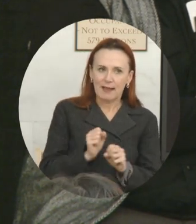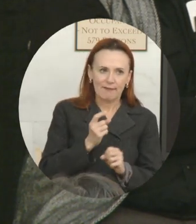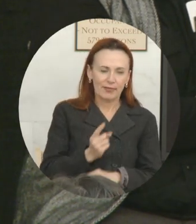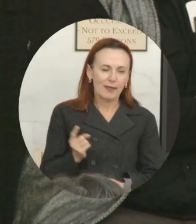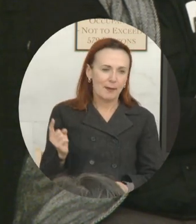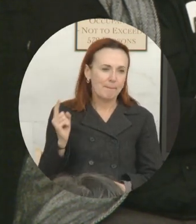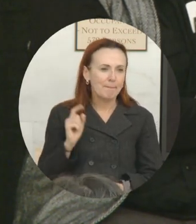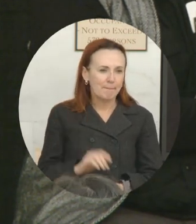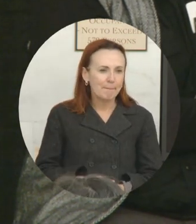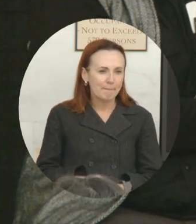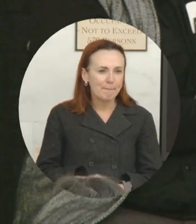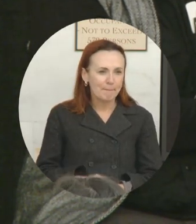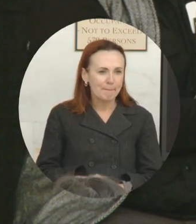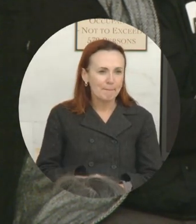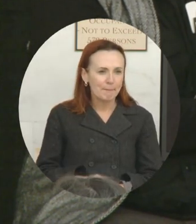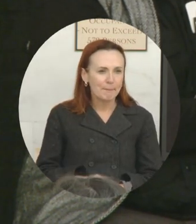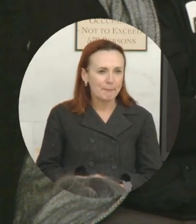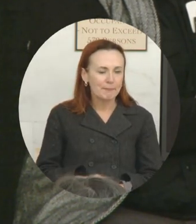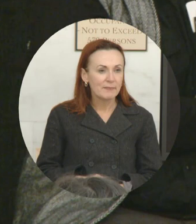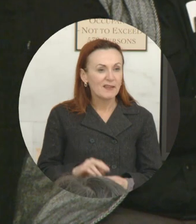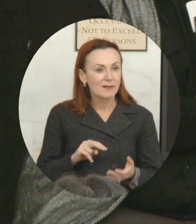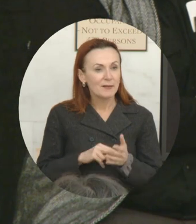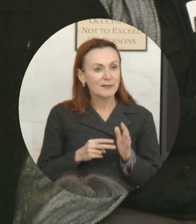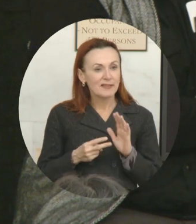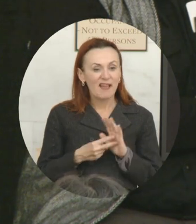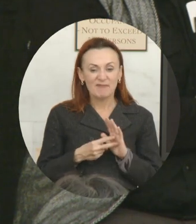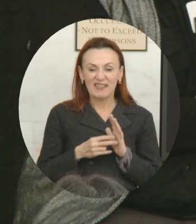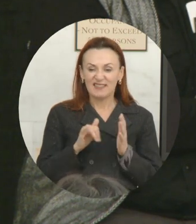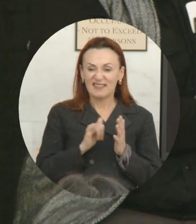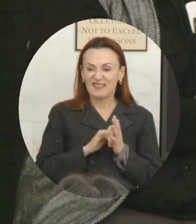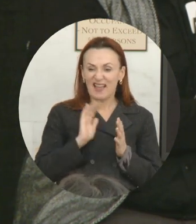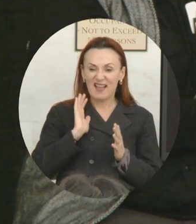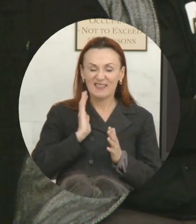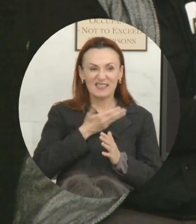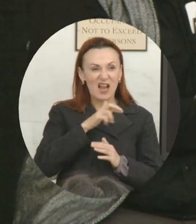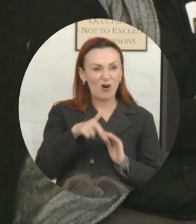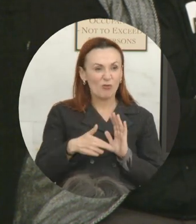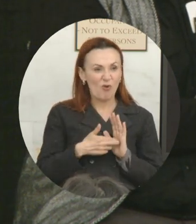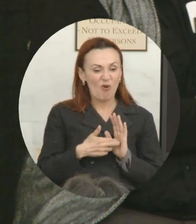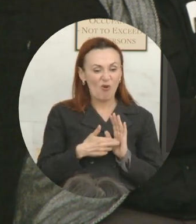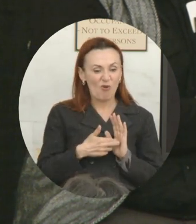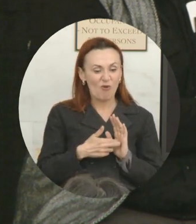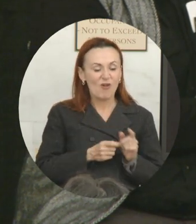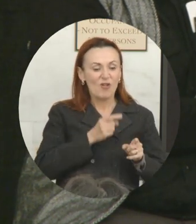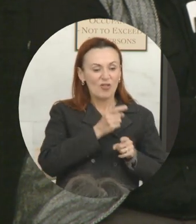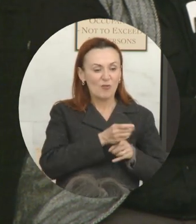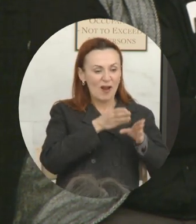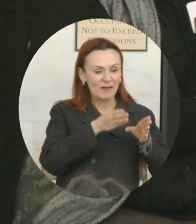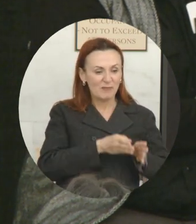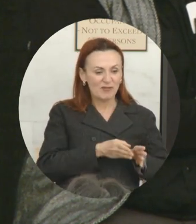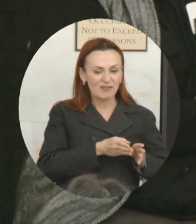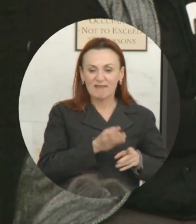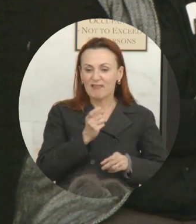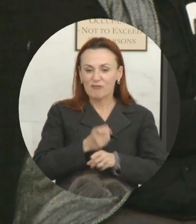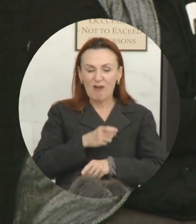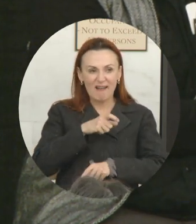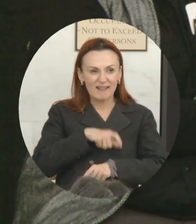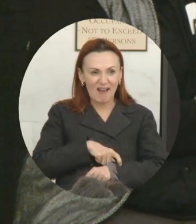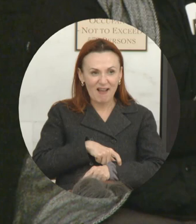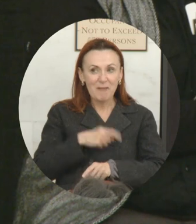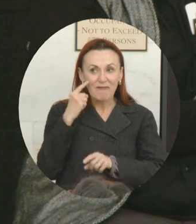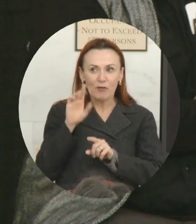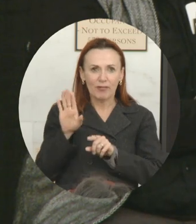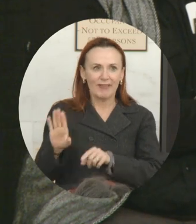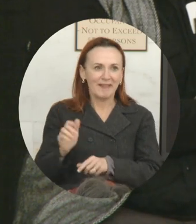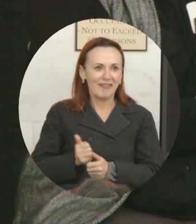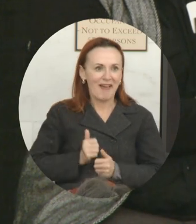And in that sense, we will have gotten to play that role of the right person at the right time in their lives. And that's about the greatest privilege